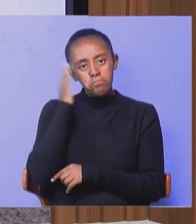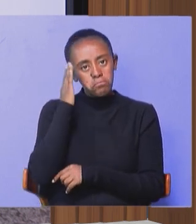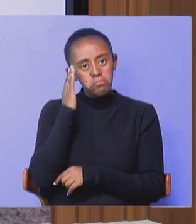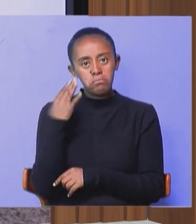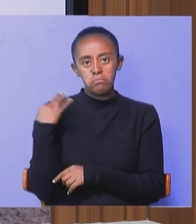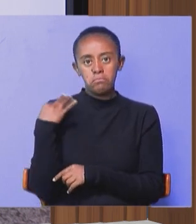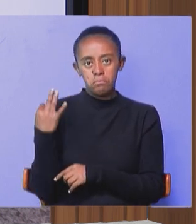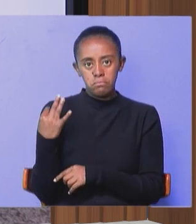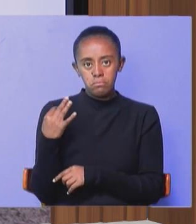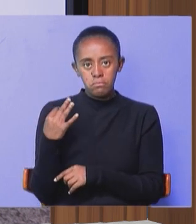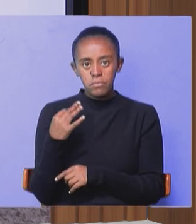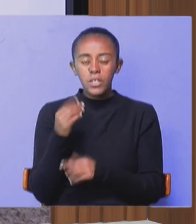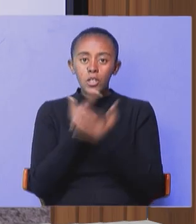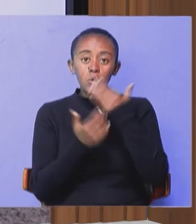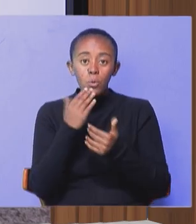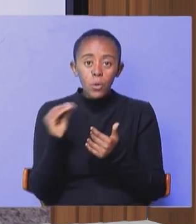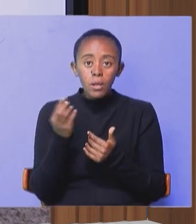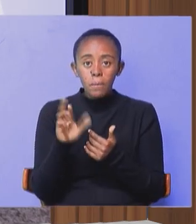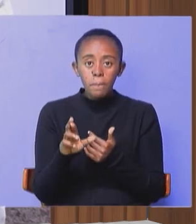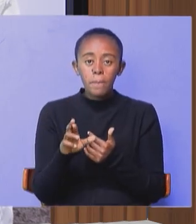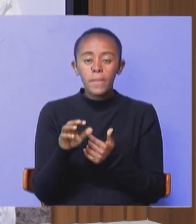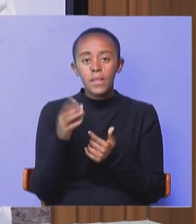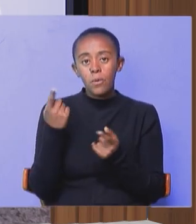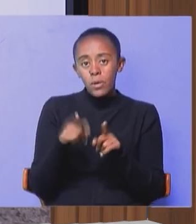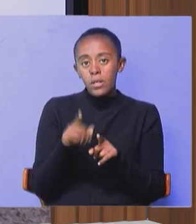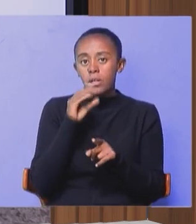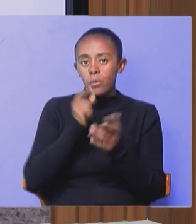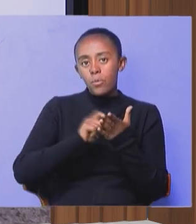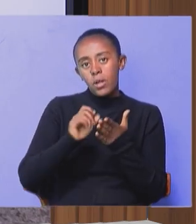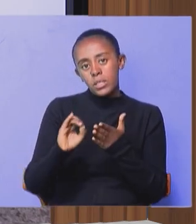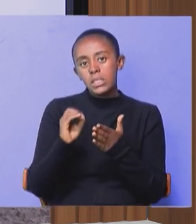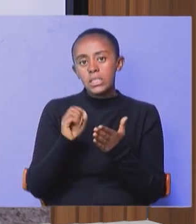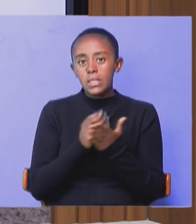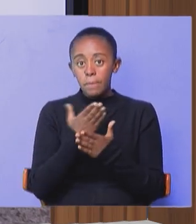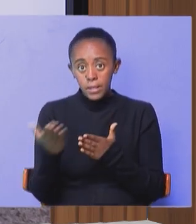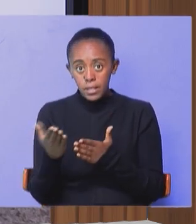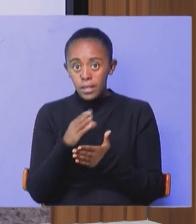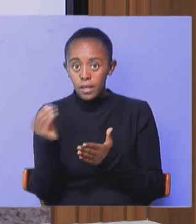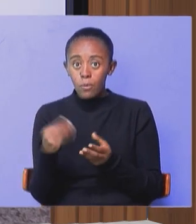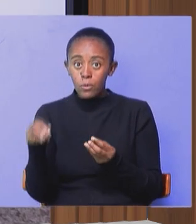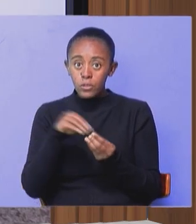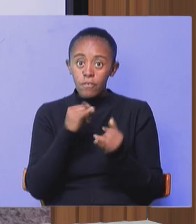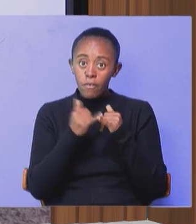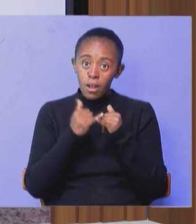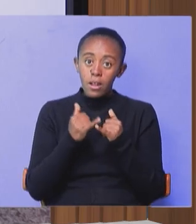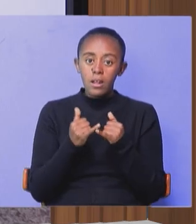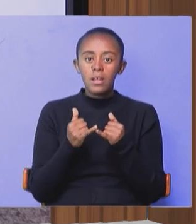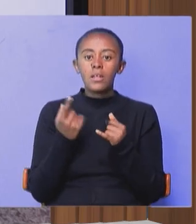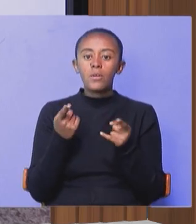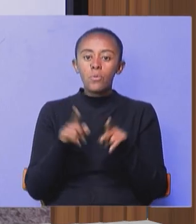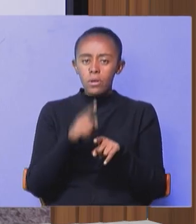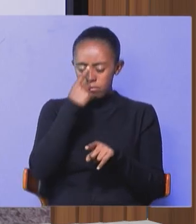them when we are talking or when we are writing something. And also, finally, of course, when